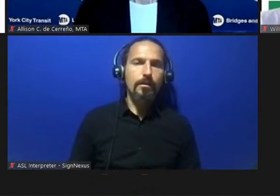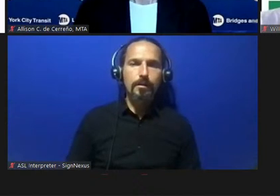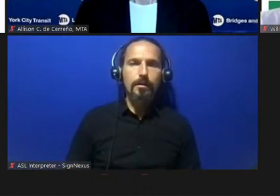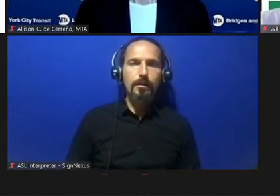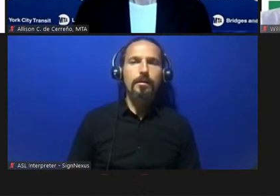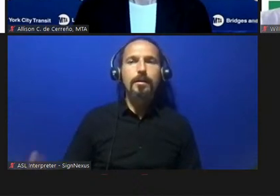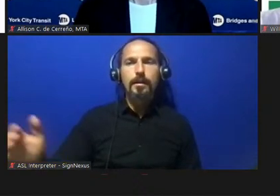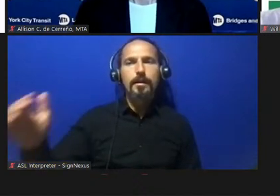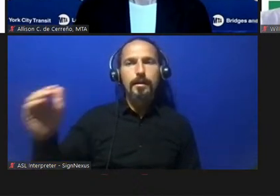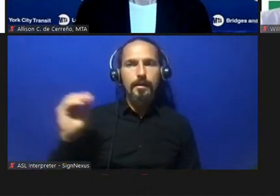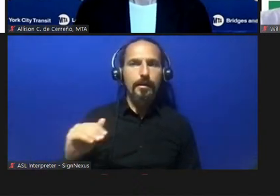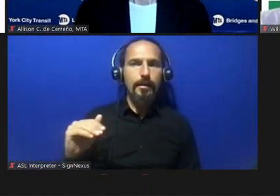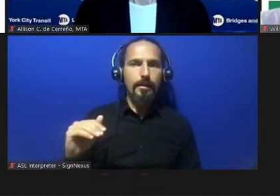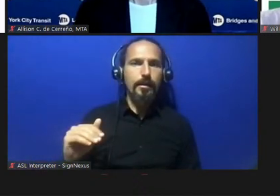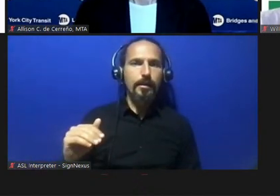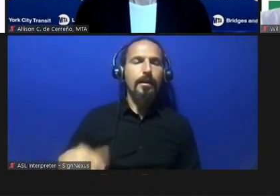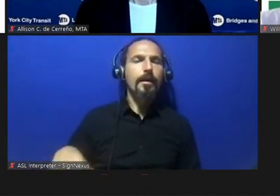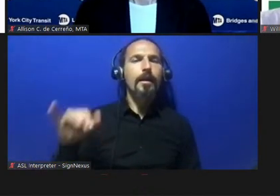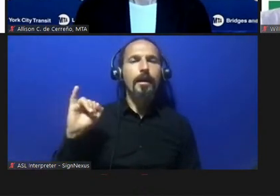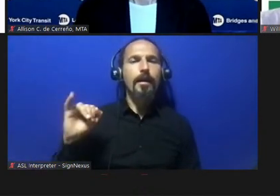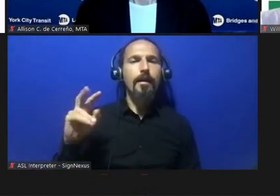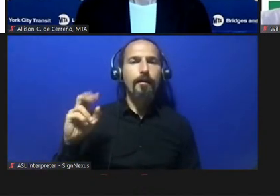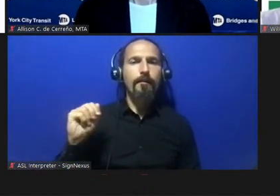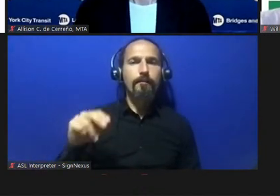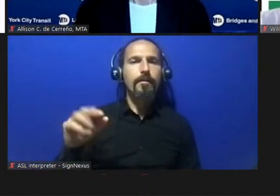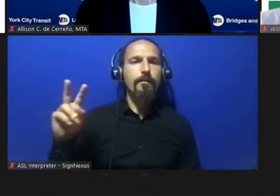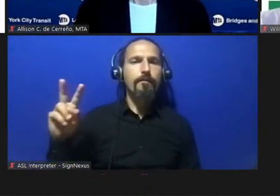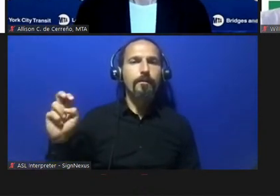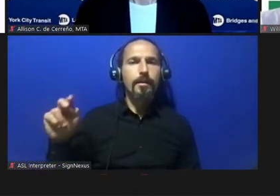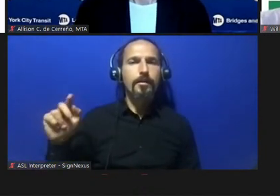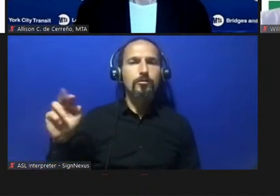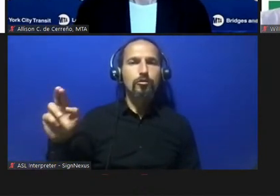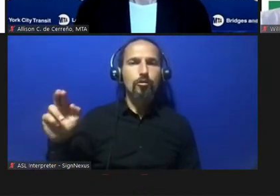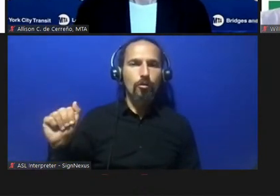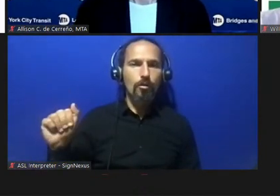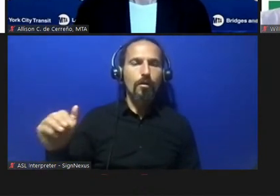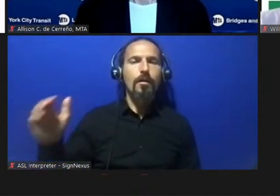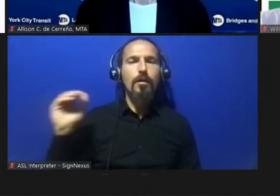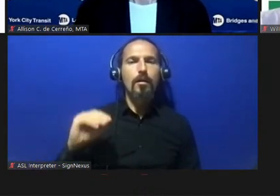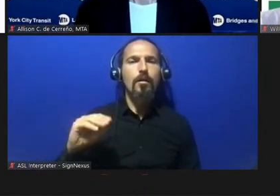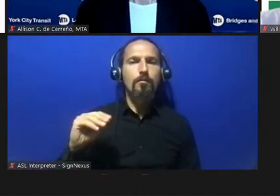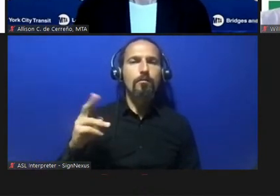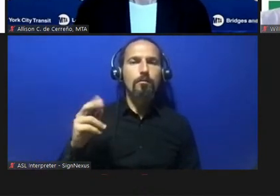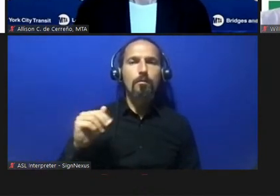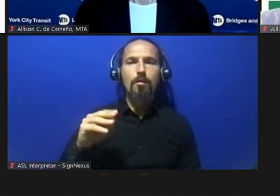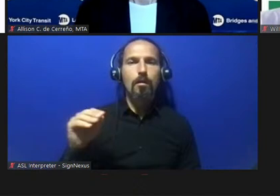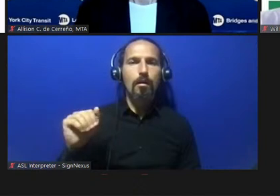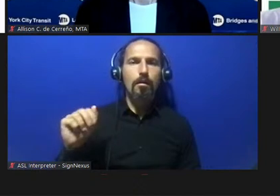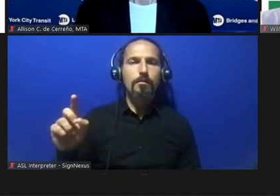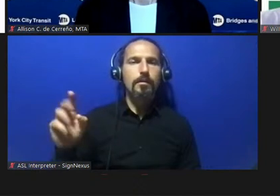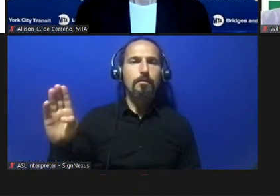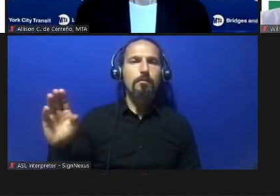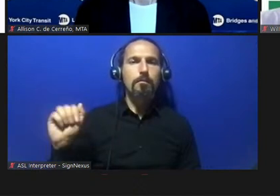our next speaker is ivan ventura followed by muhammad bilal